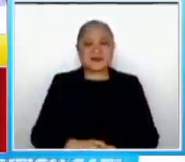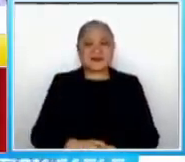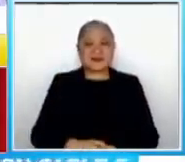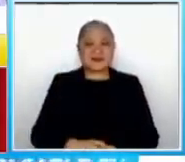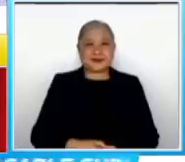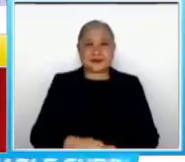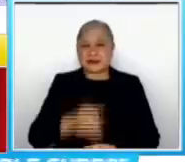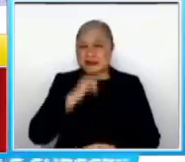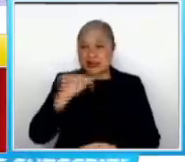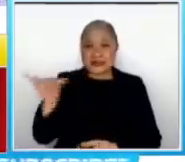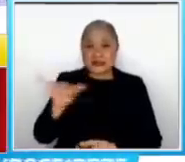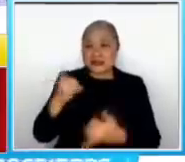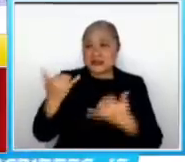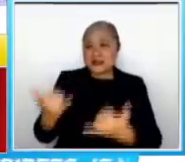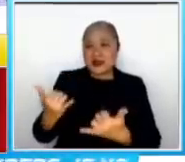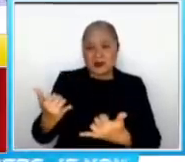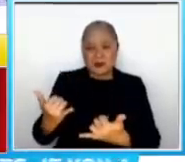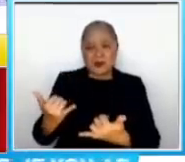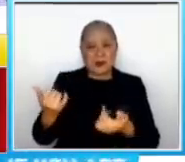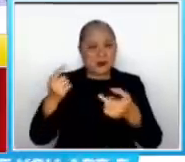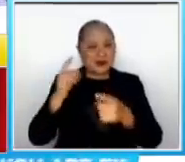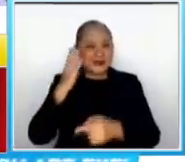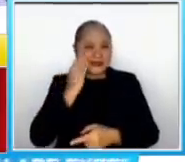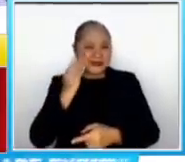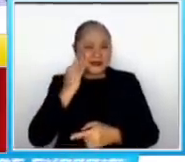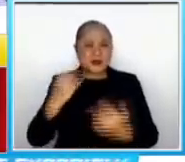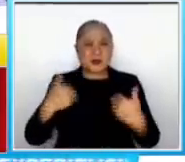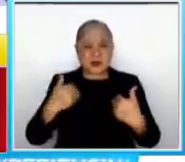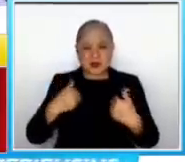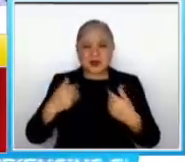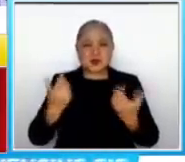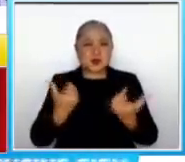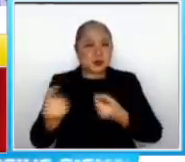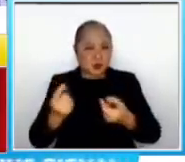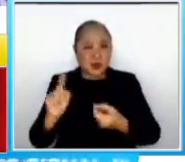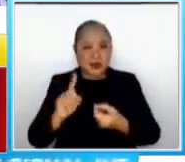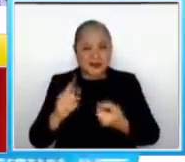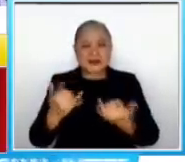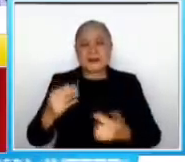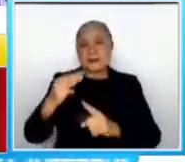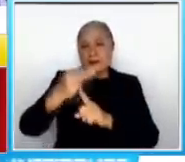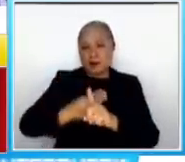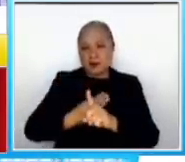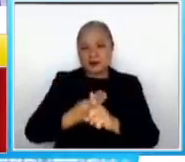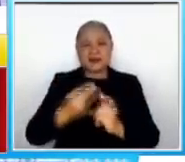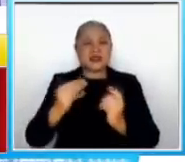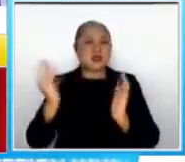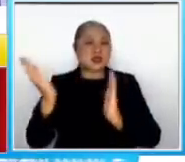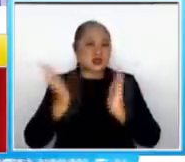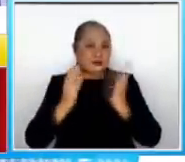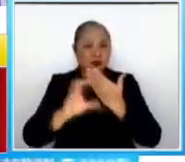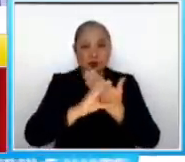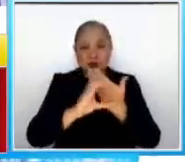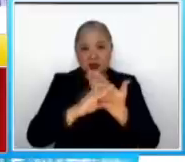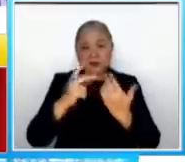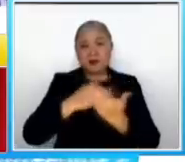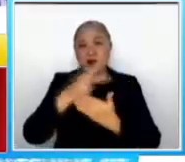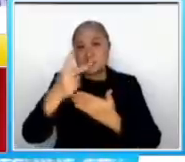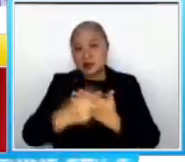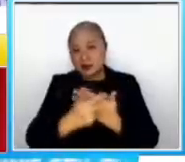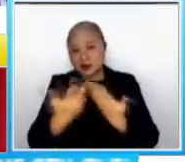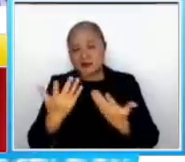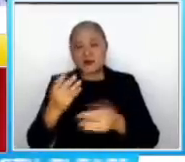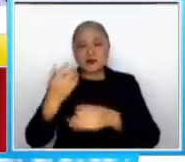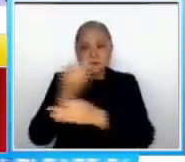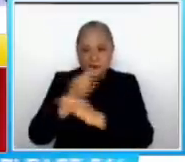same right now because currently we'll be implementing this March the service contracting program, the fuel subsidy program